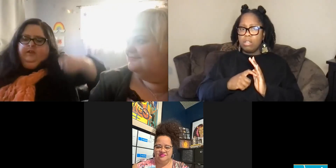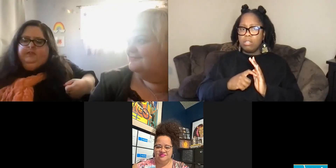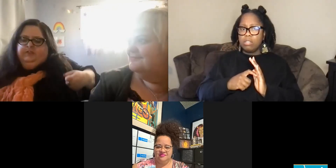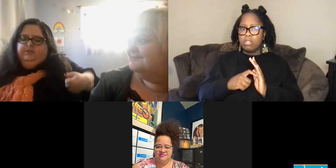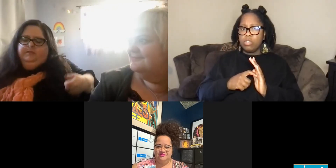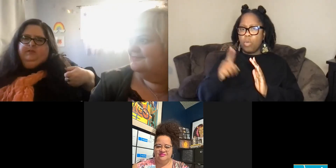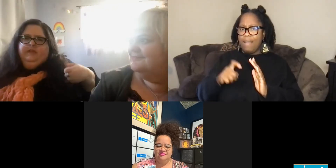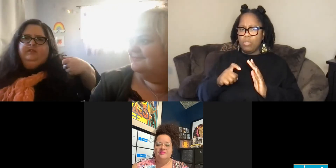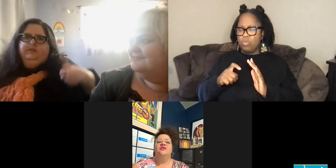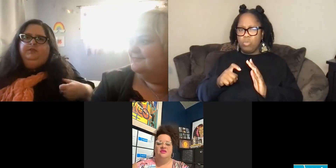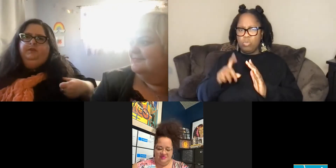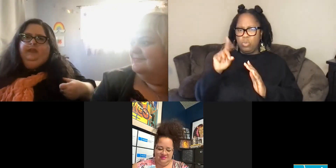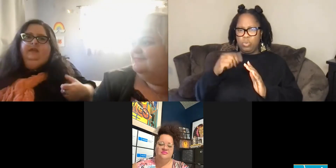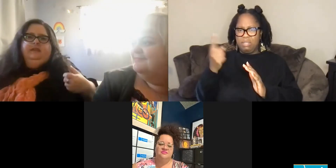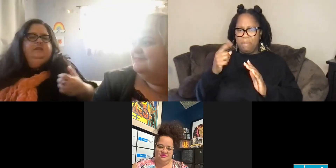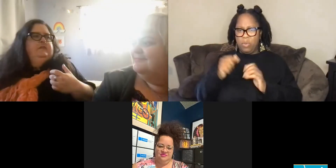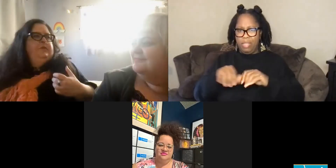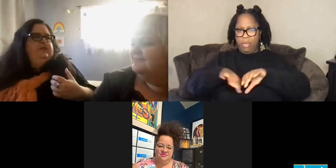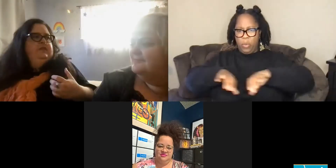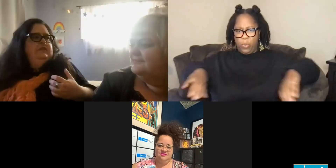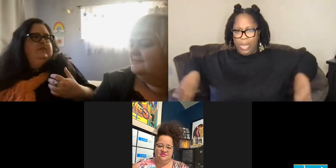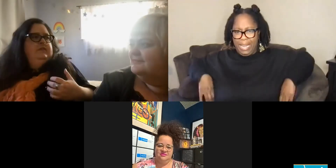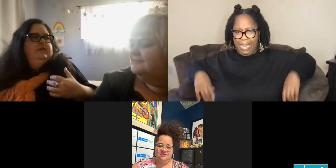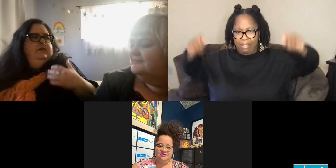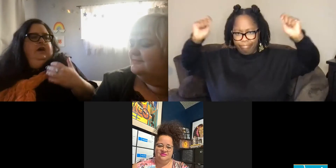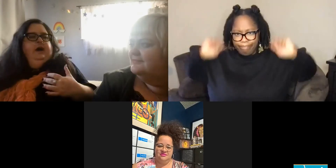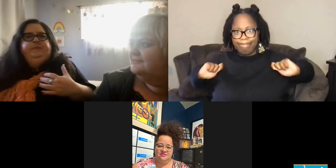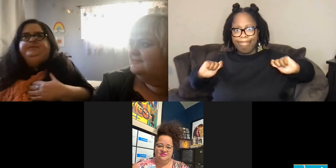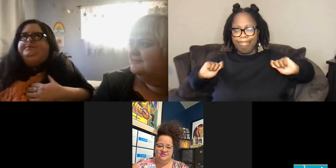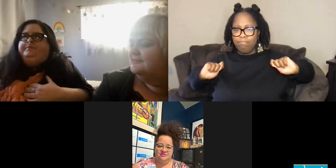ring. You have to do some kind of rescue thing with a ring. And this person's